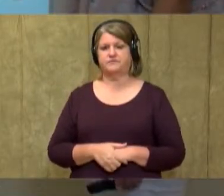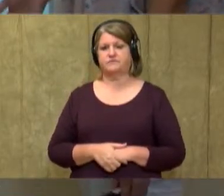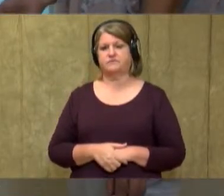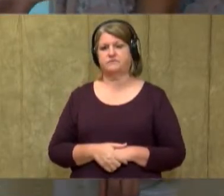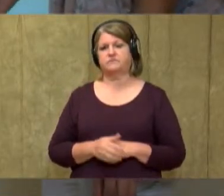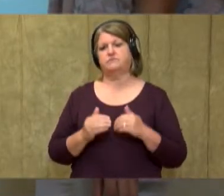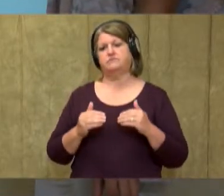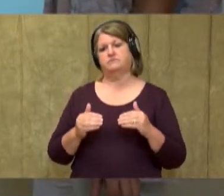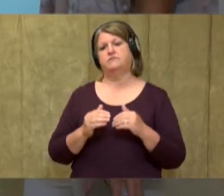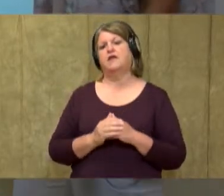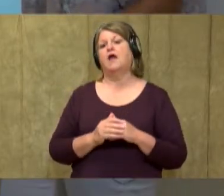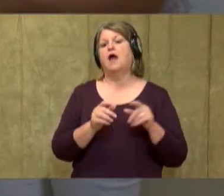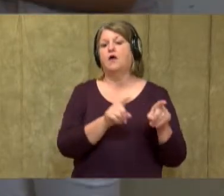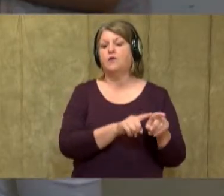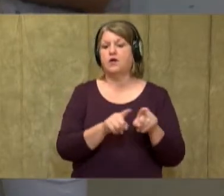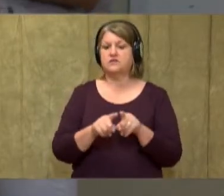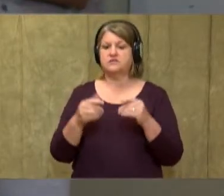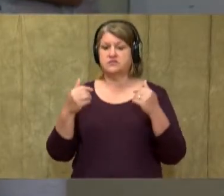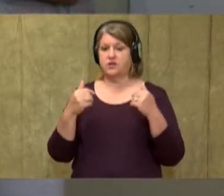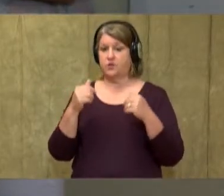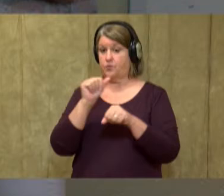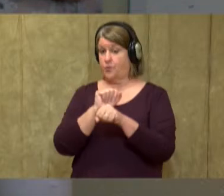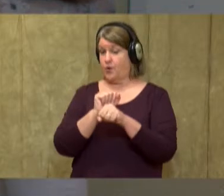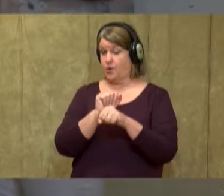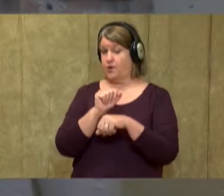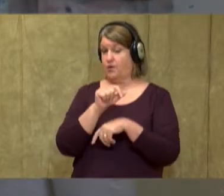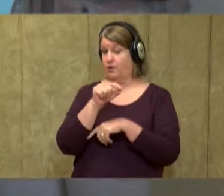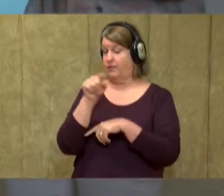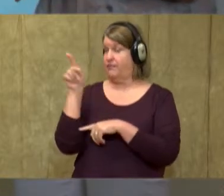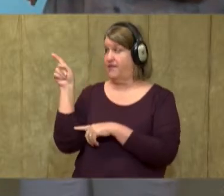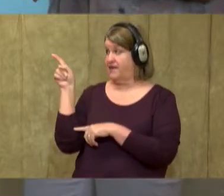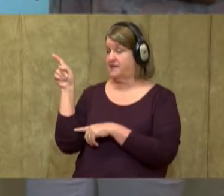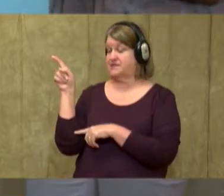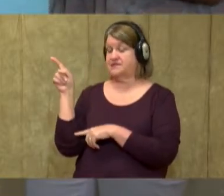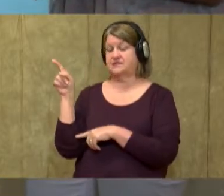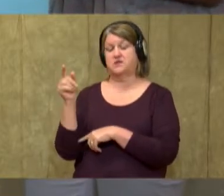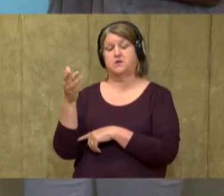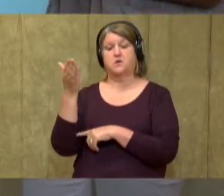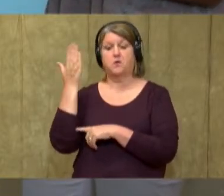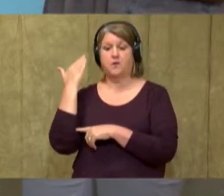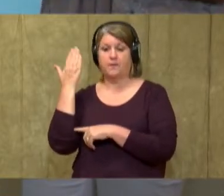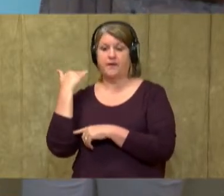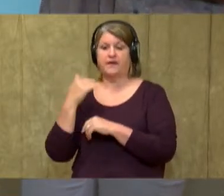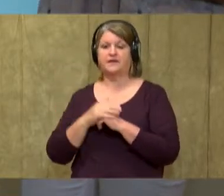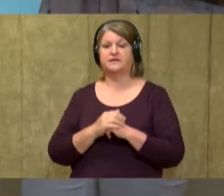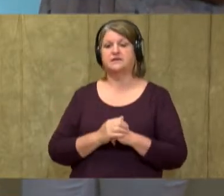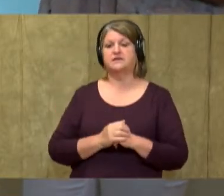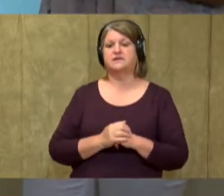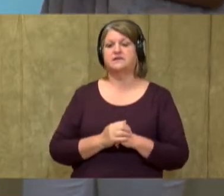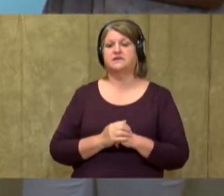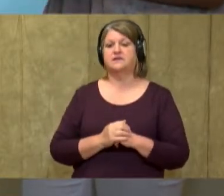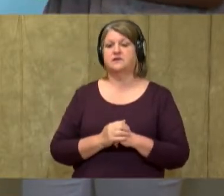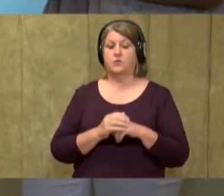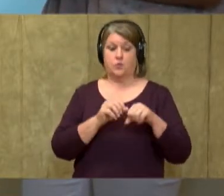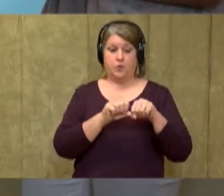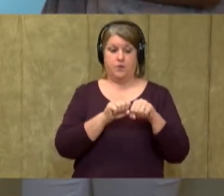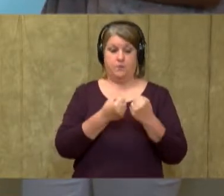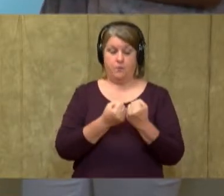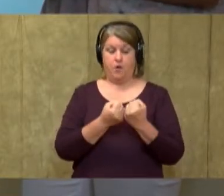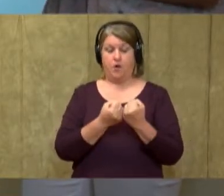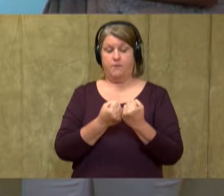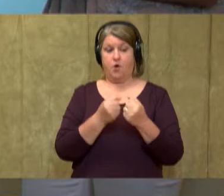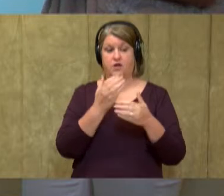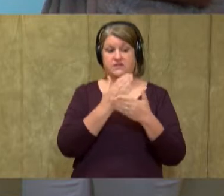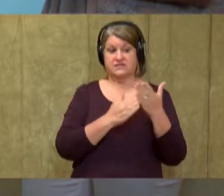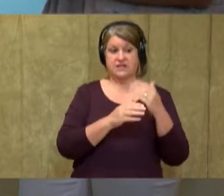Okay, we also did this a few lessons back. Another way to look at it. We broke apart some of our tens